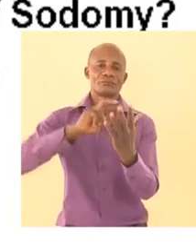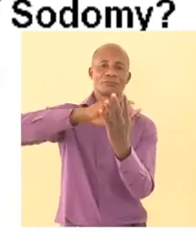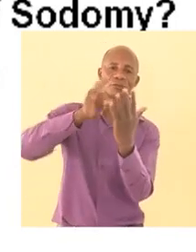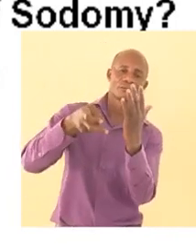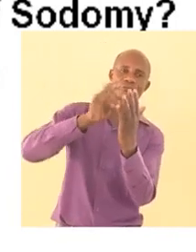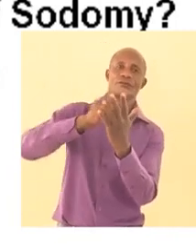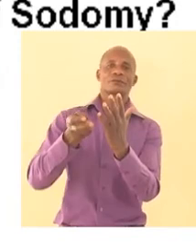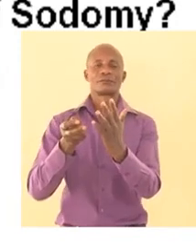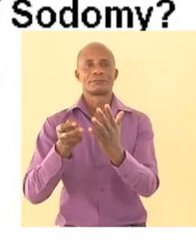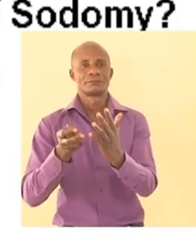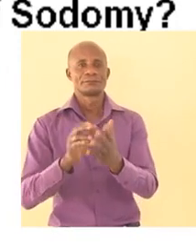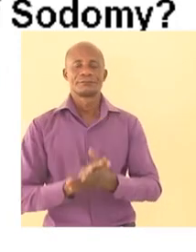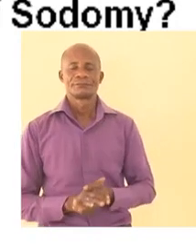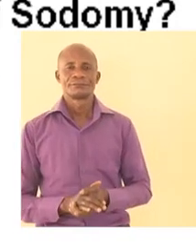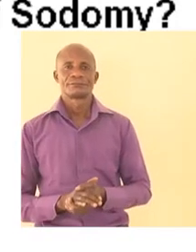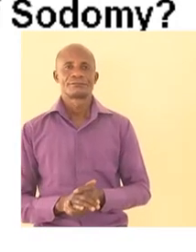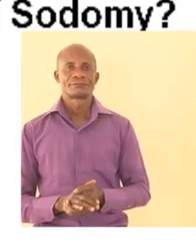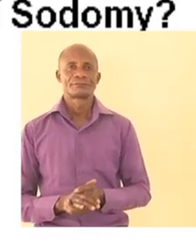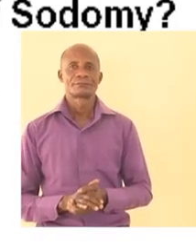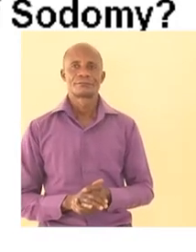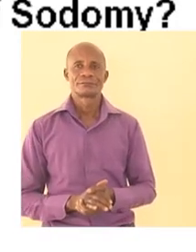promiscuity and brazen display of sodomy.